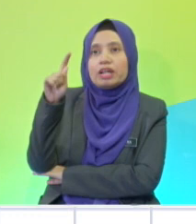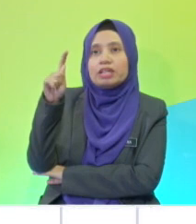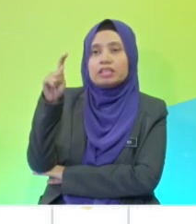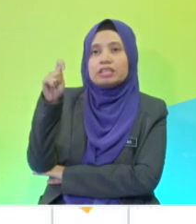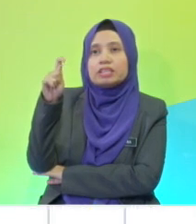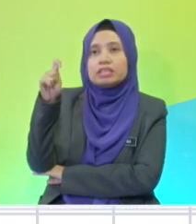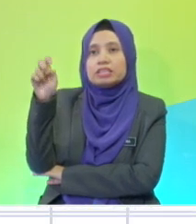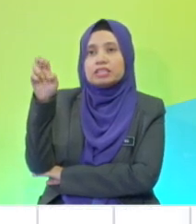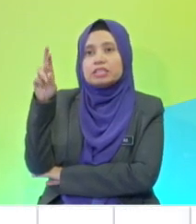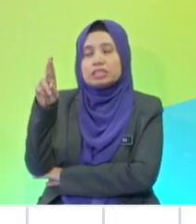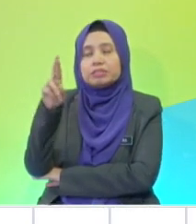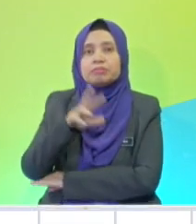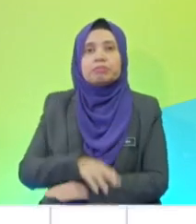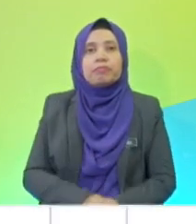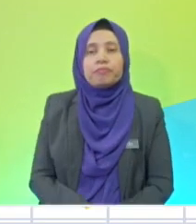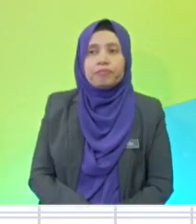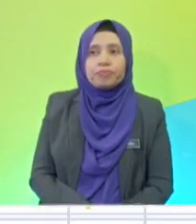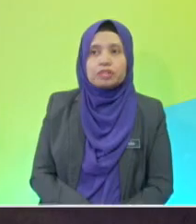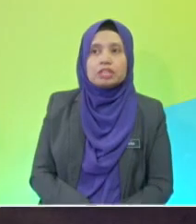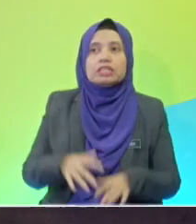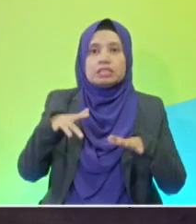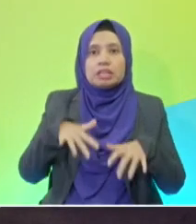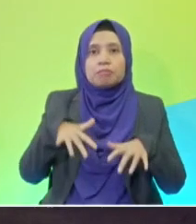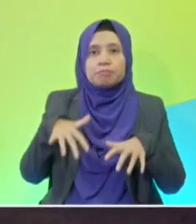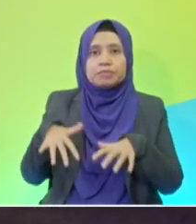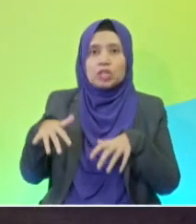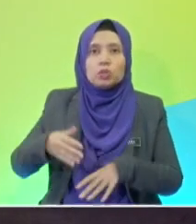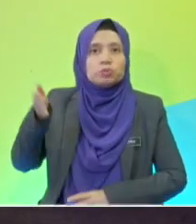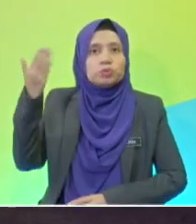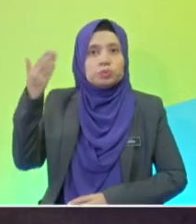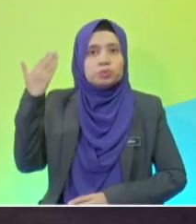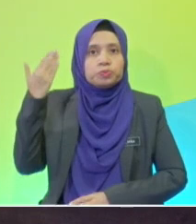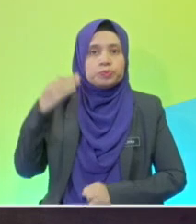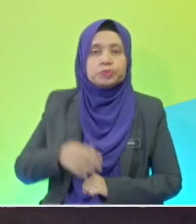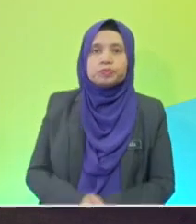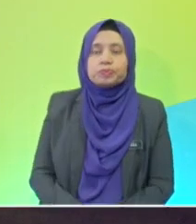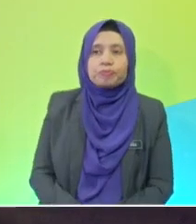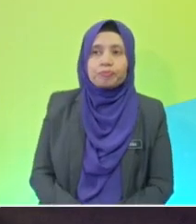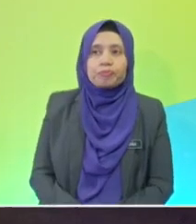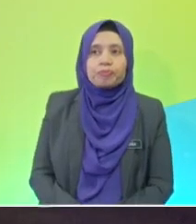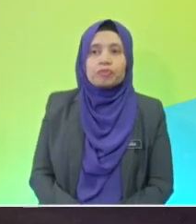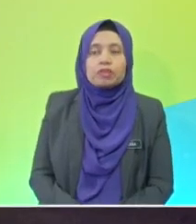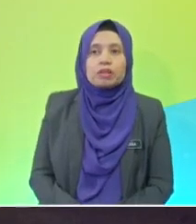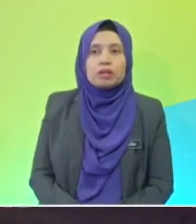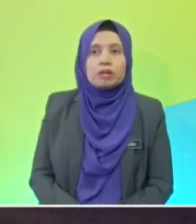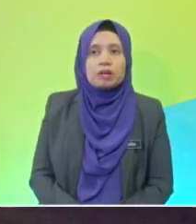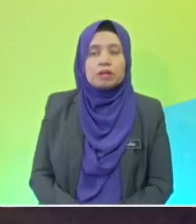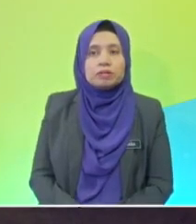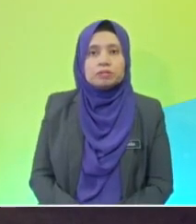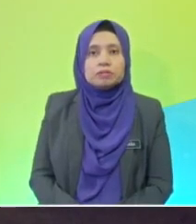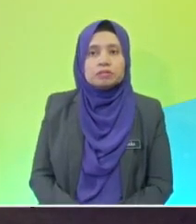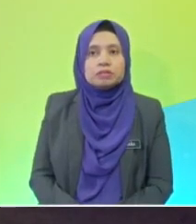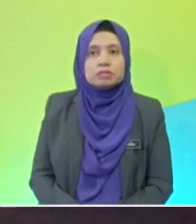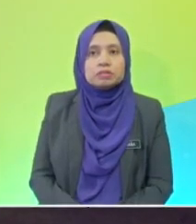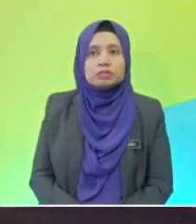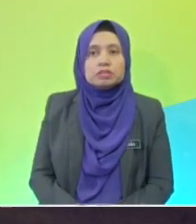here. Also a typewriter. Yeah, I was typing using the typewriter. Okay, it's the old version of how people write their letter, right? Okay, so